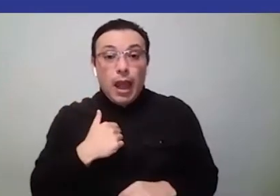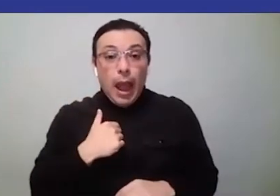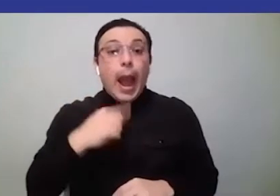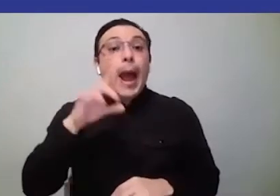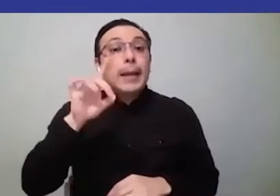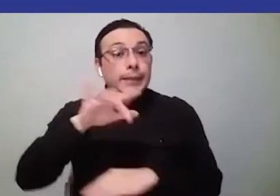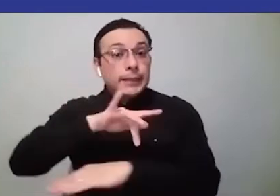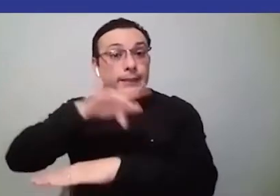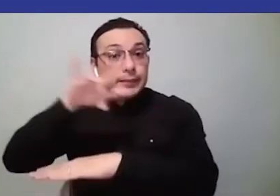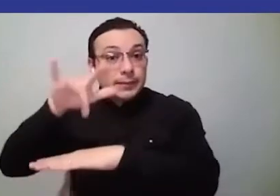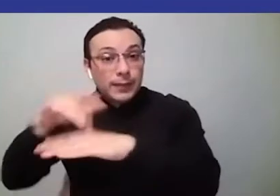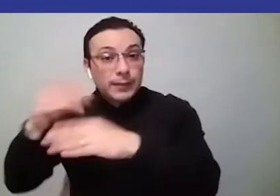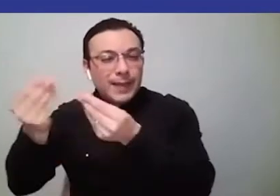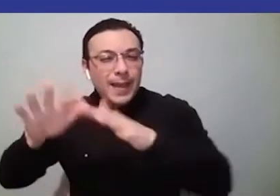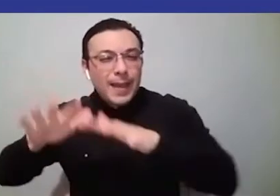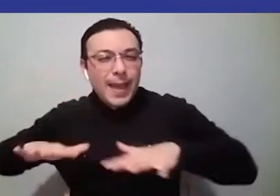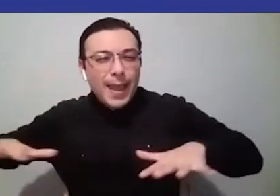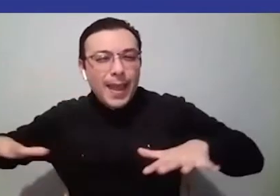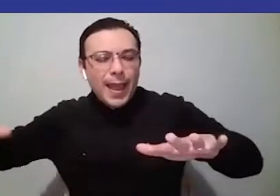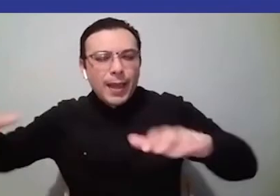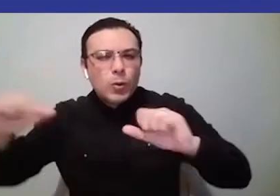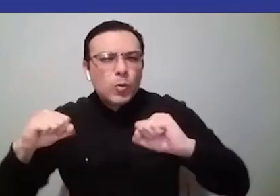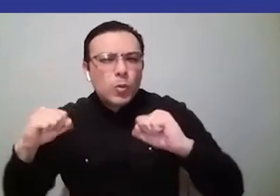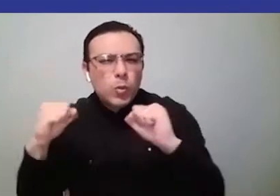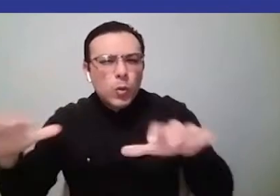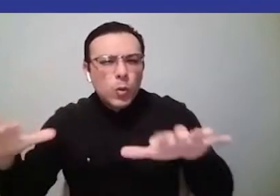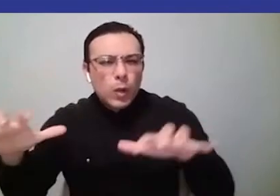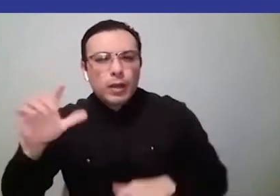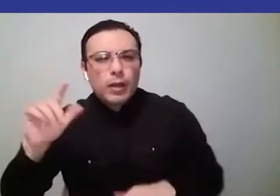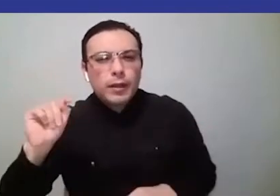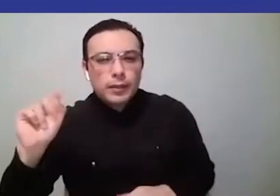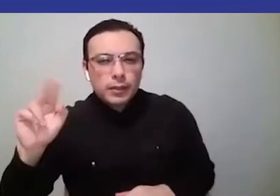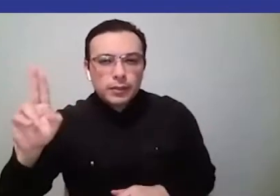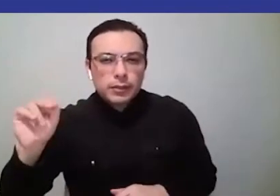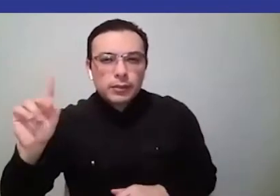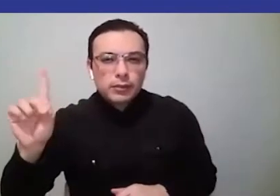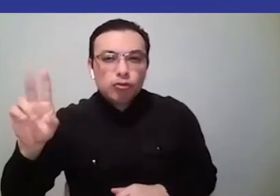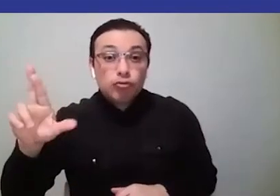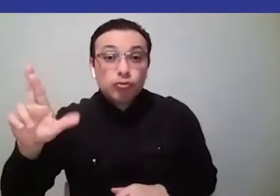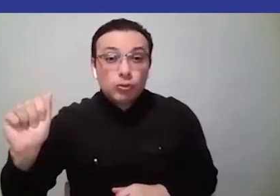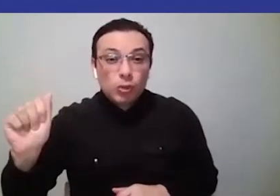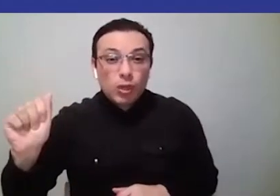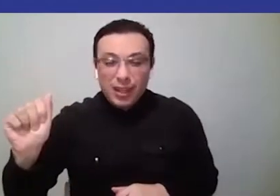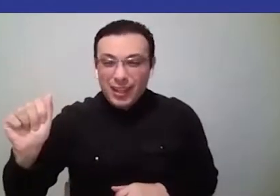stay. And when you stand on tundra,